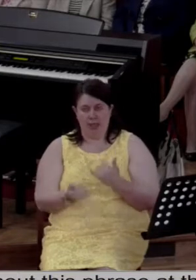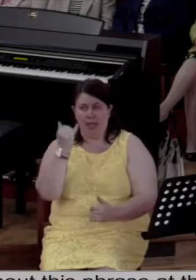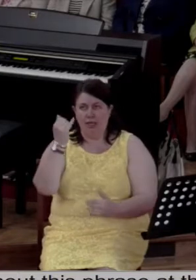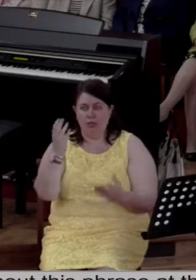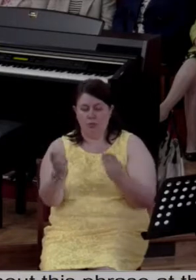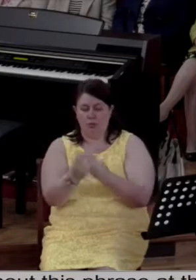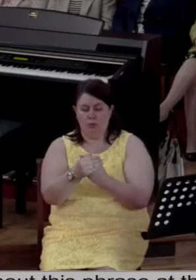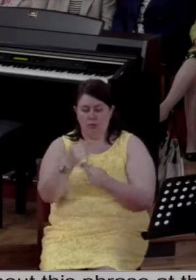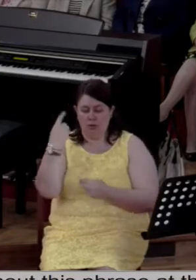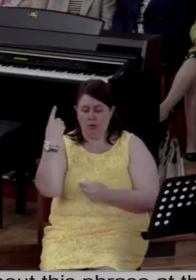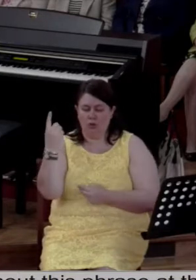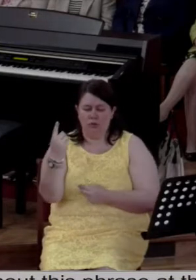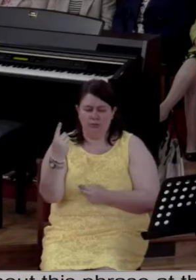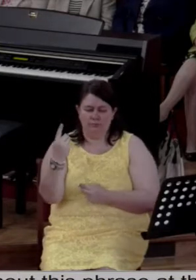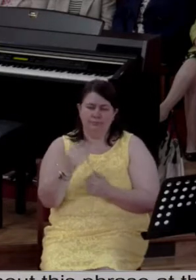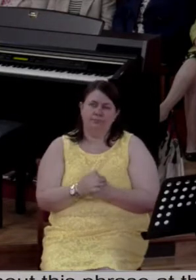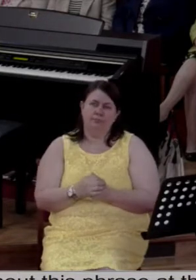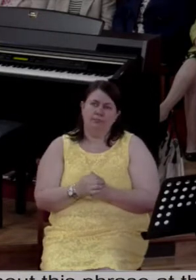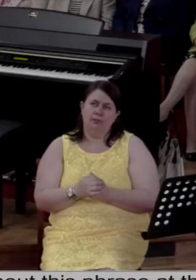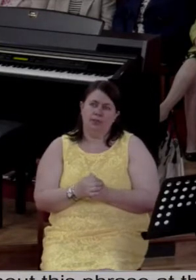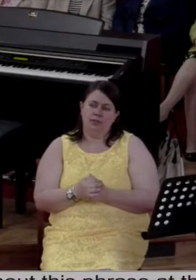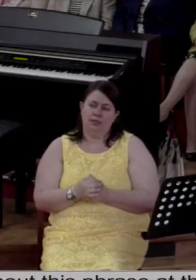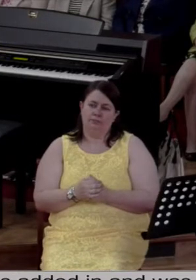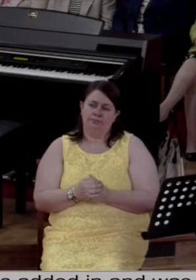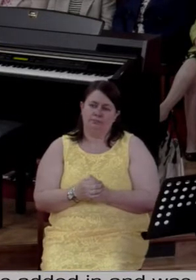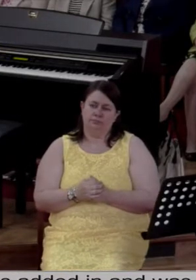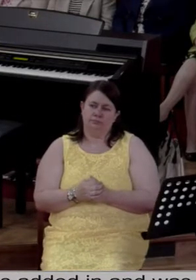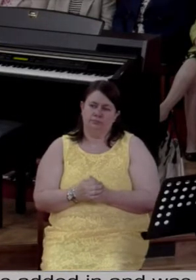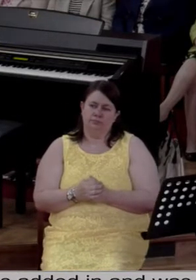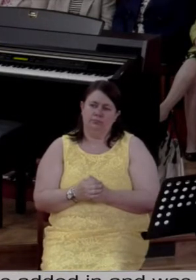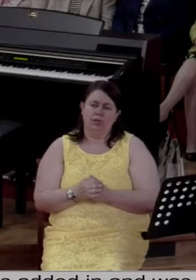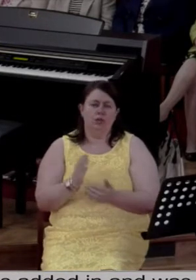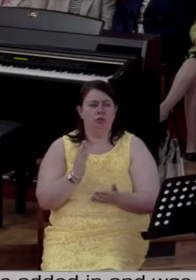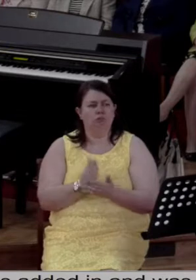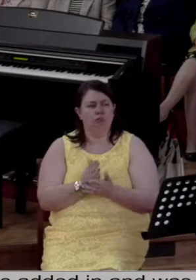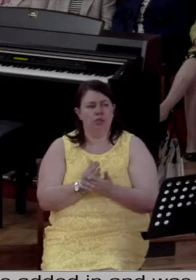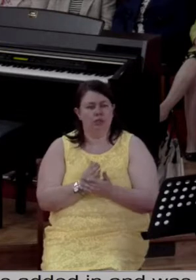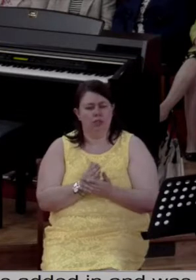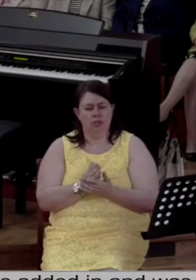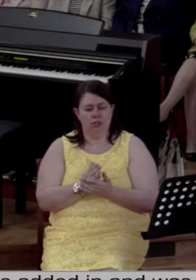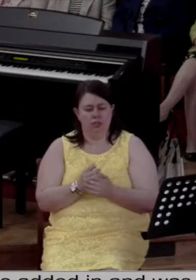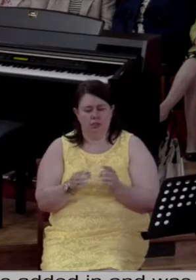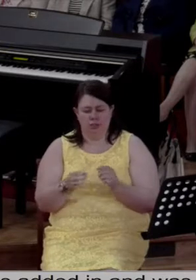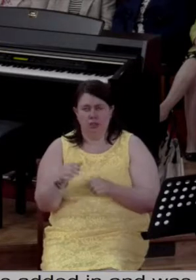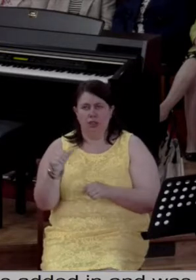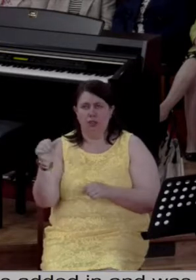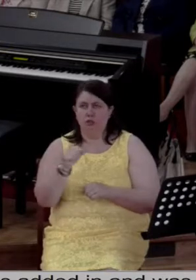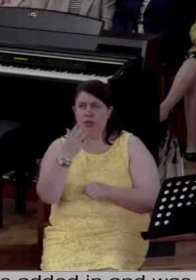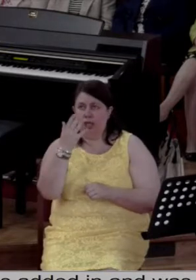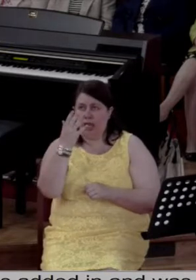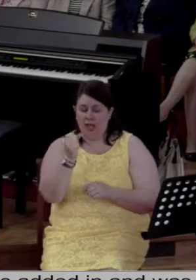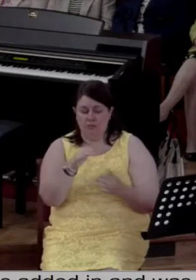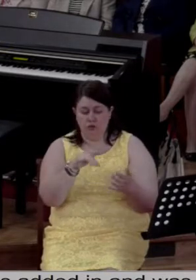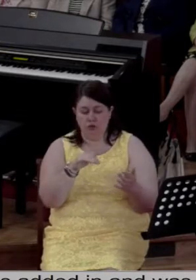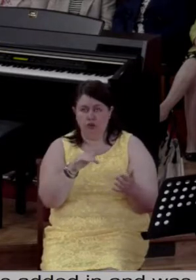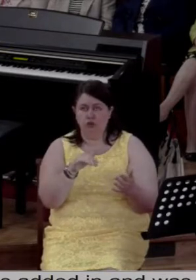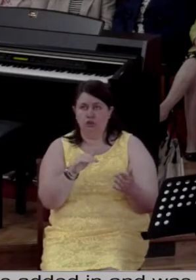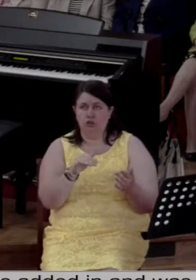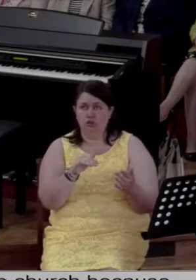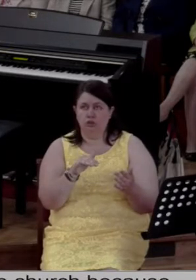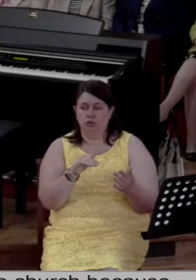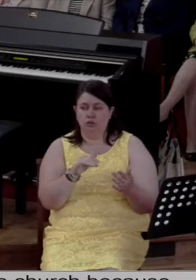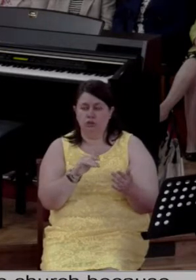God. But actually, there's a very good basis for this part of the prayer being there. And it's a